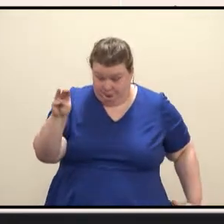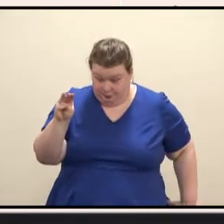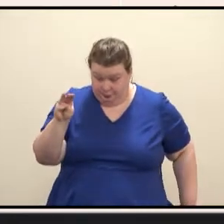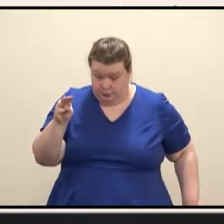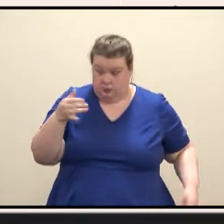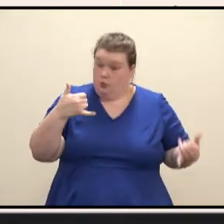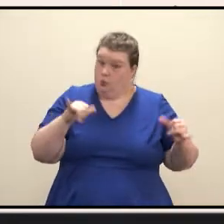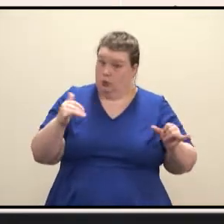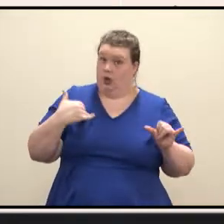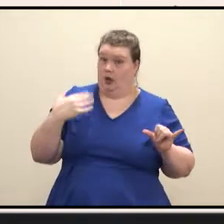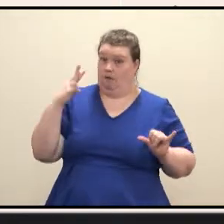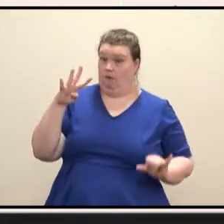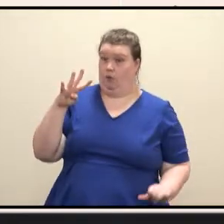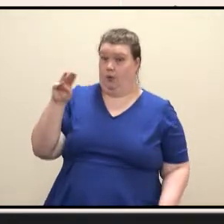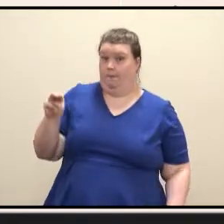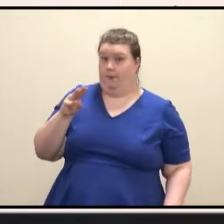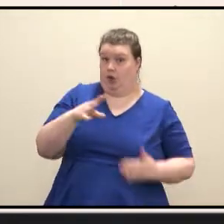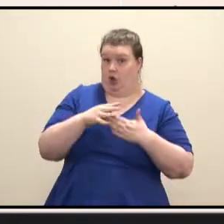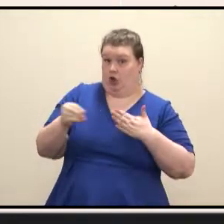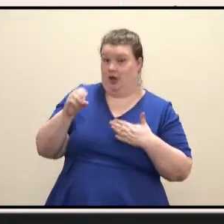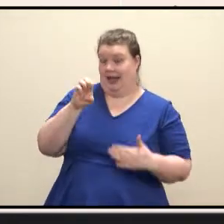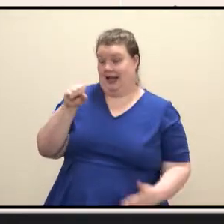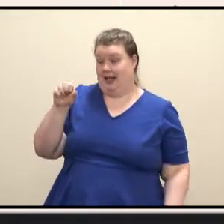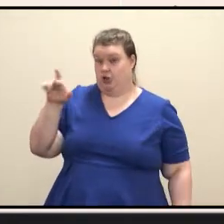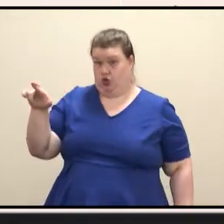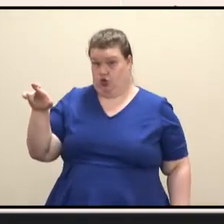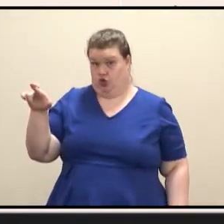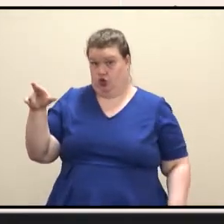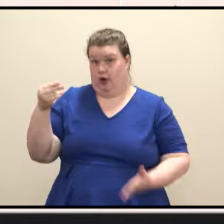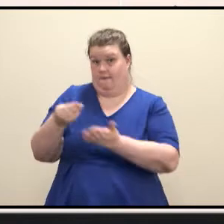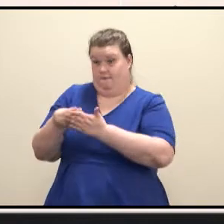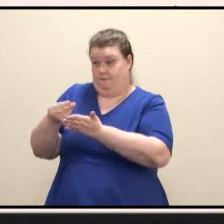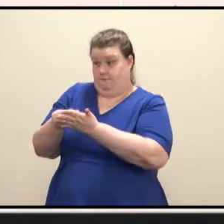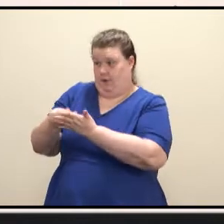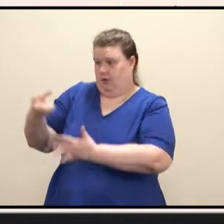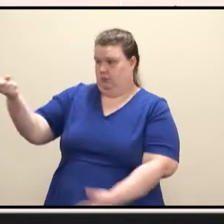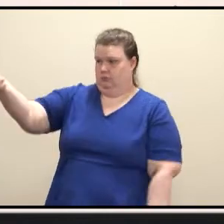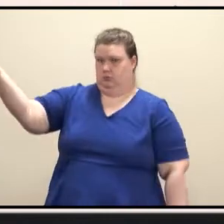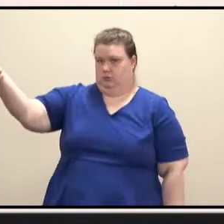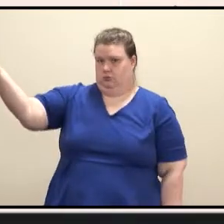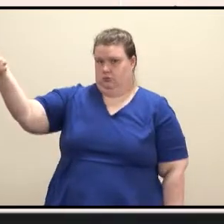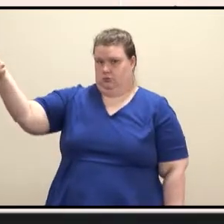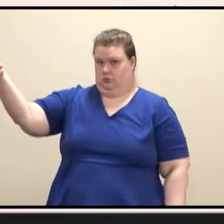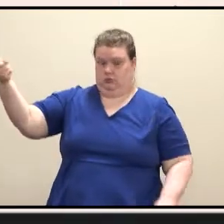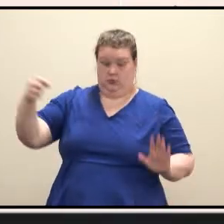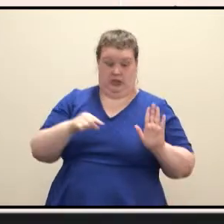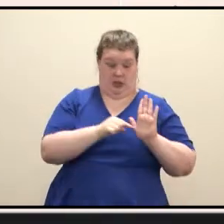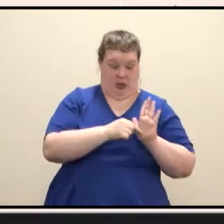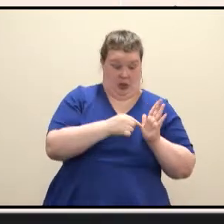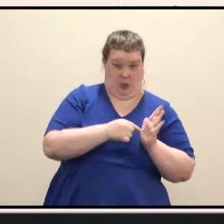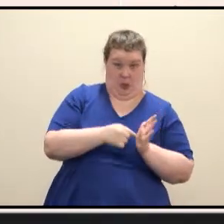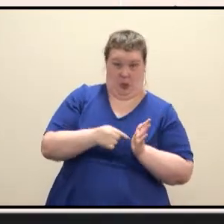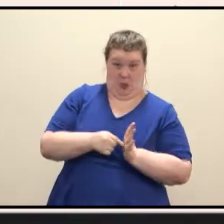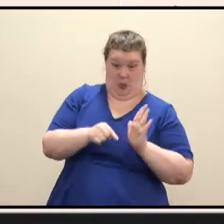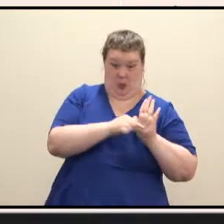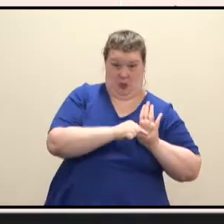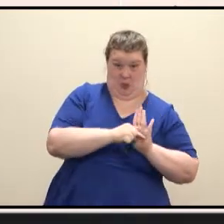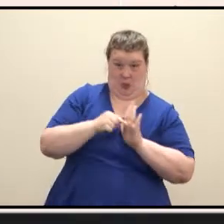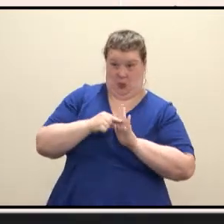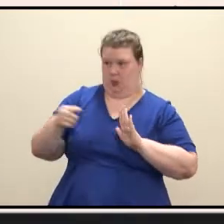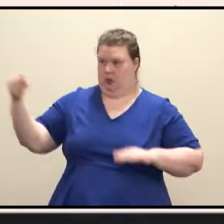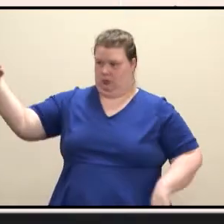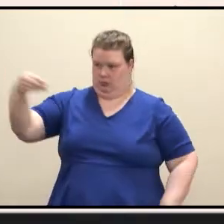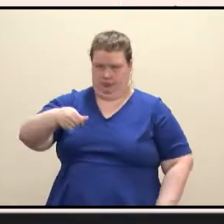in ESSER funding that is kind of set aside to help cover deficits in the, see, I use that word